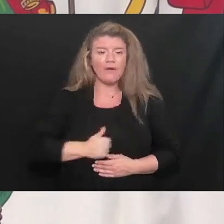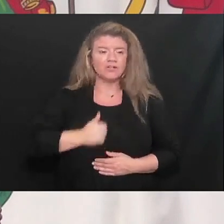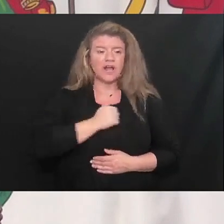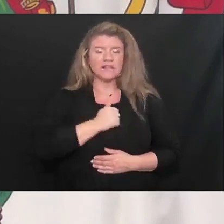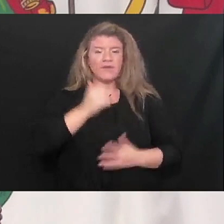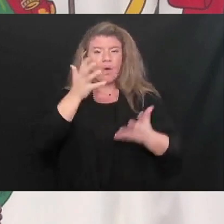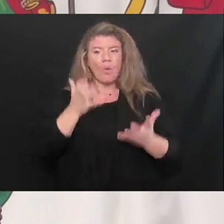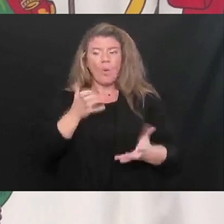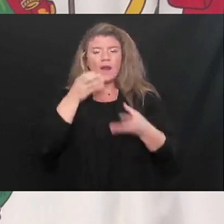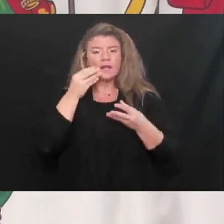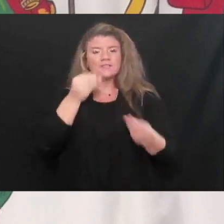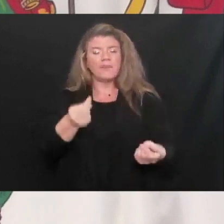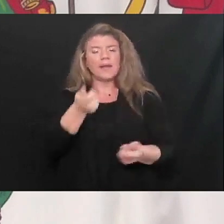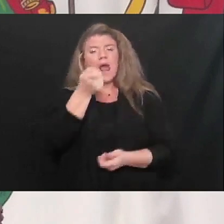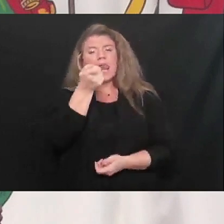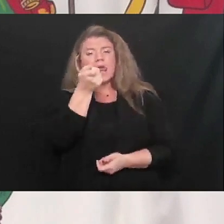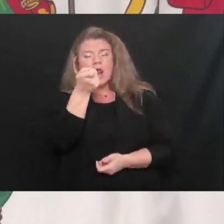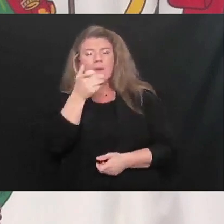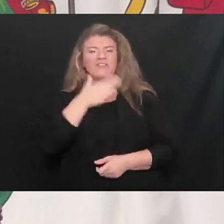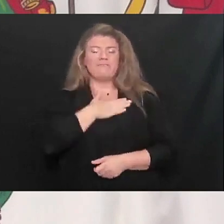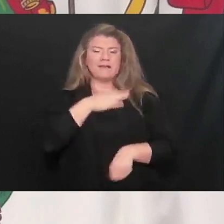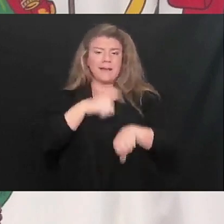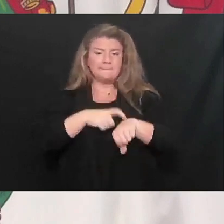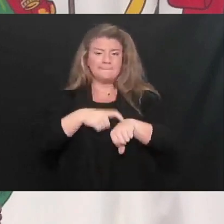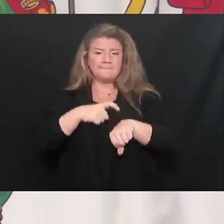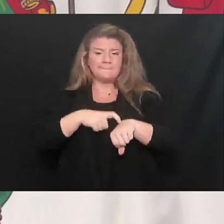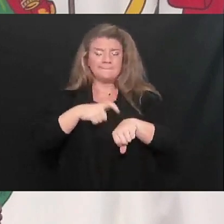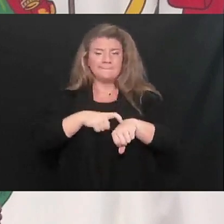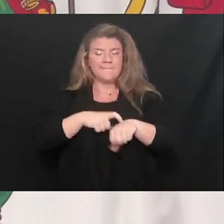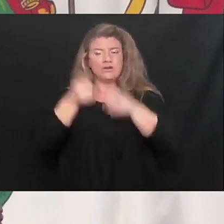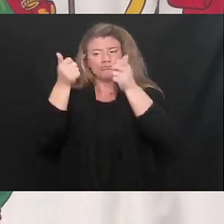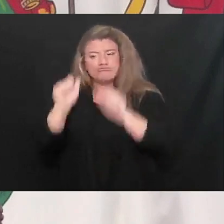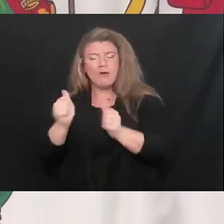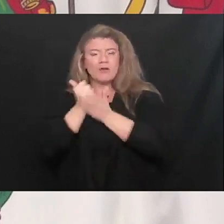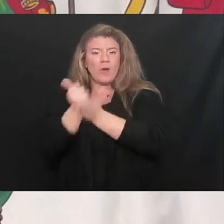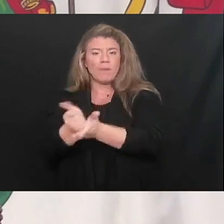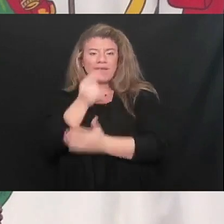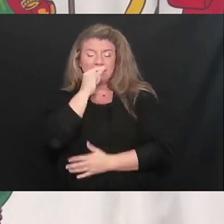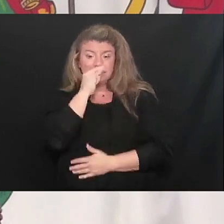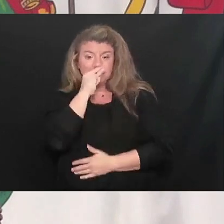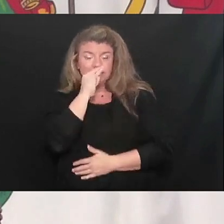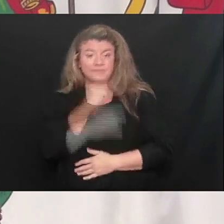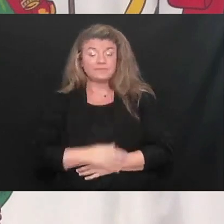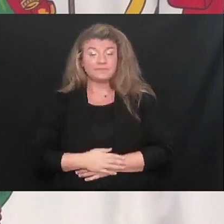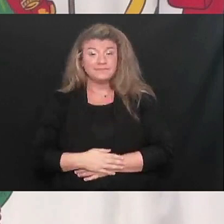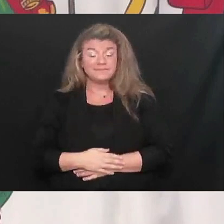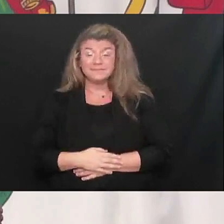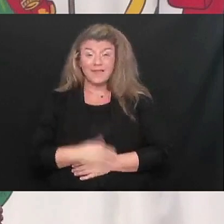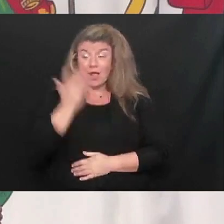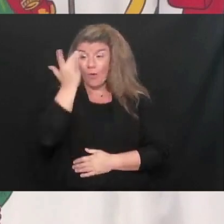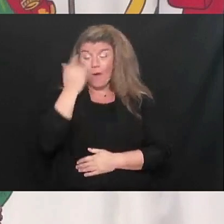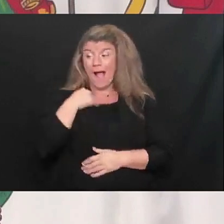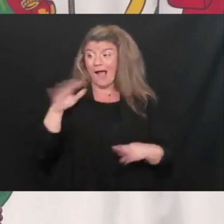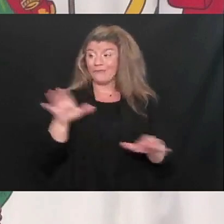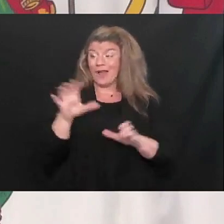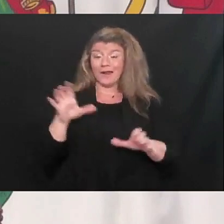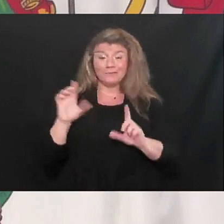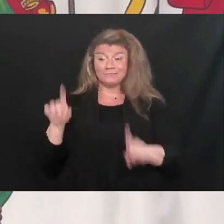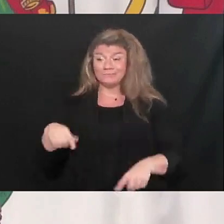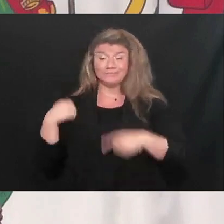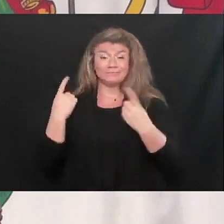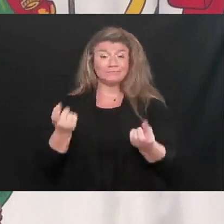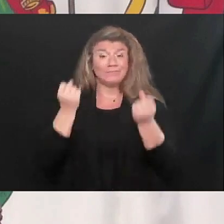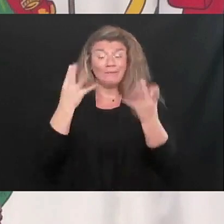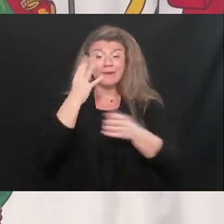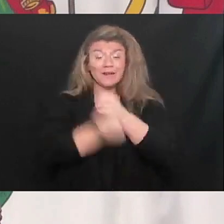spend a little bit of my time in trying to help kids, because I've done it, and I've done it and done